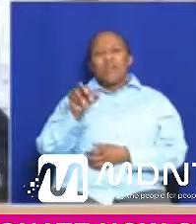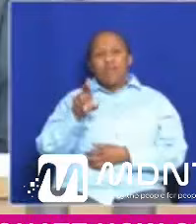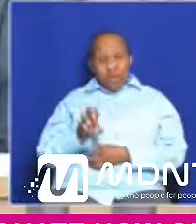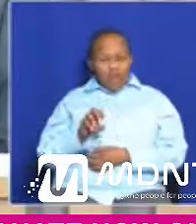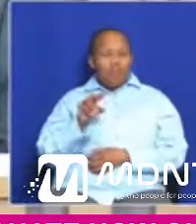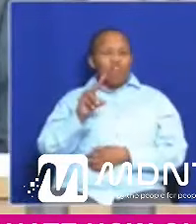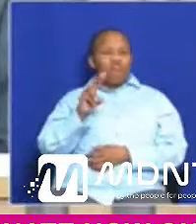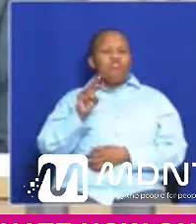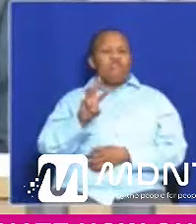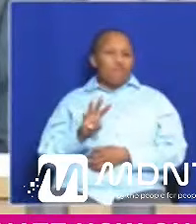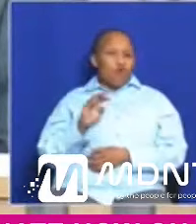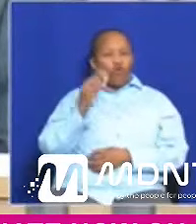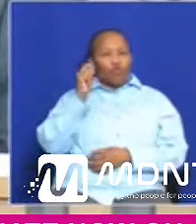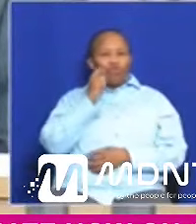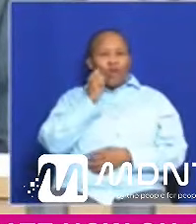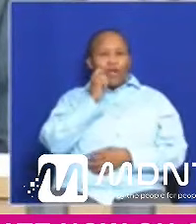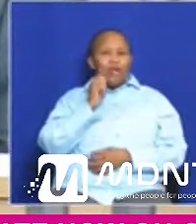is addressed to Lieutenant